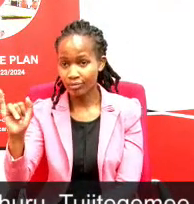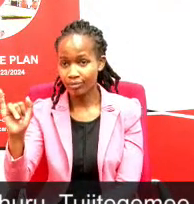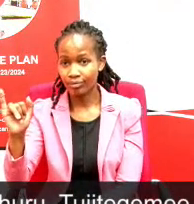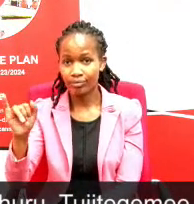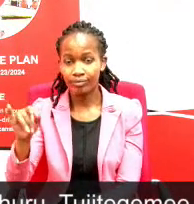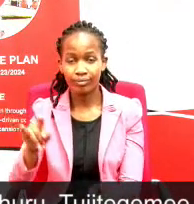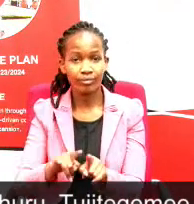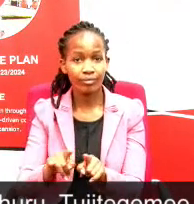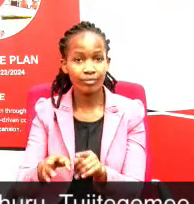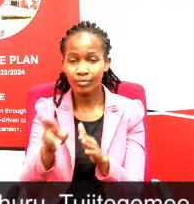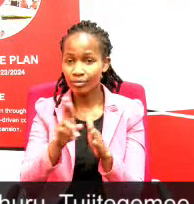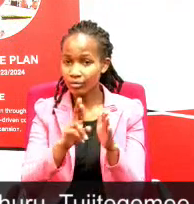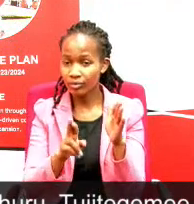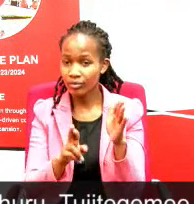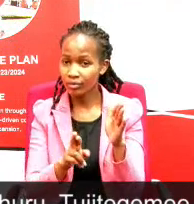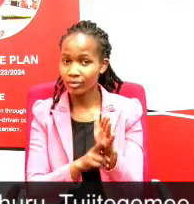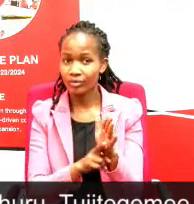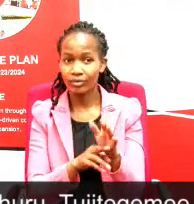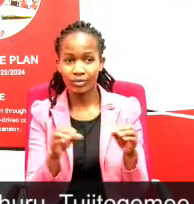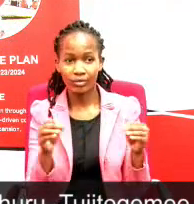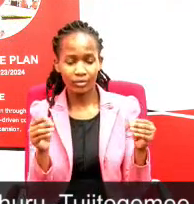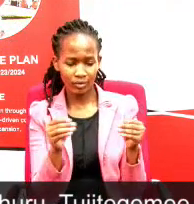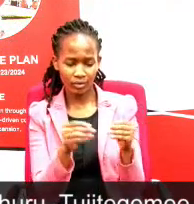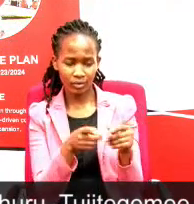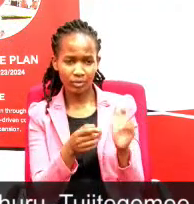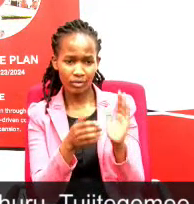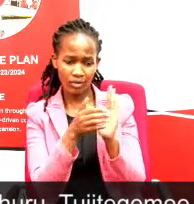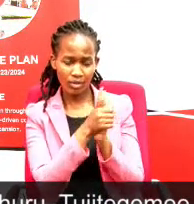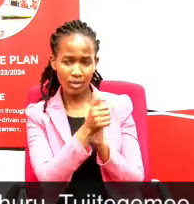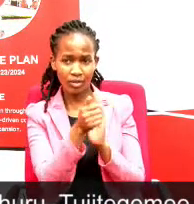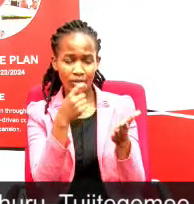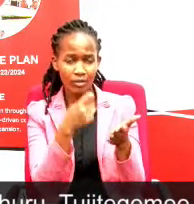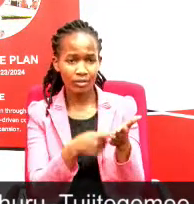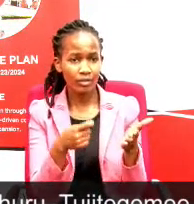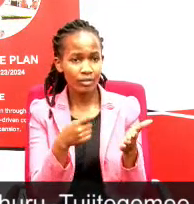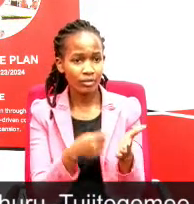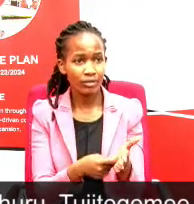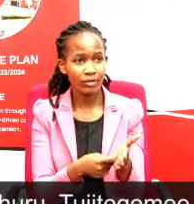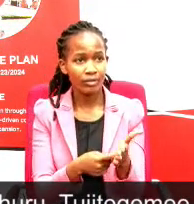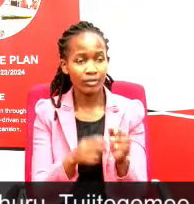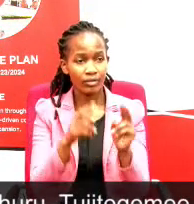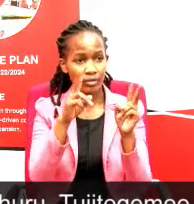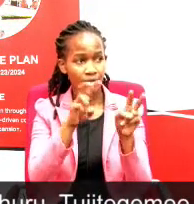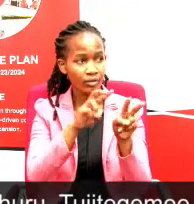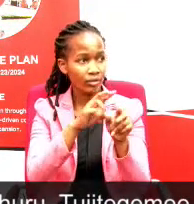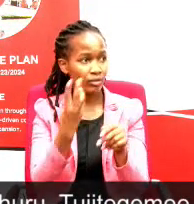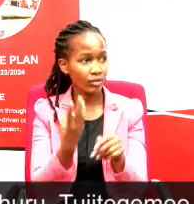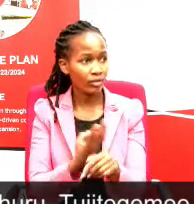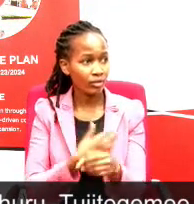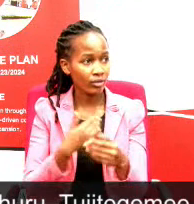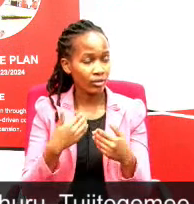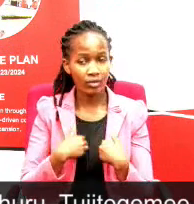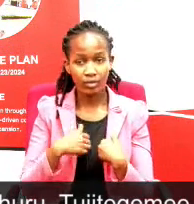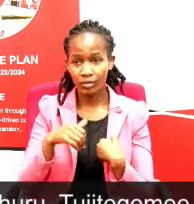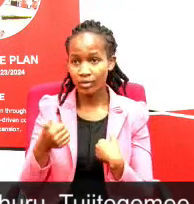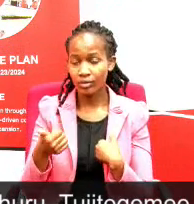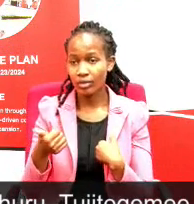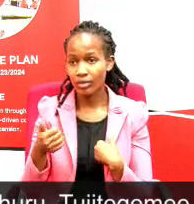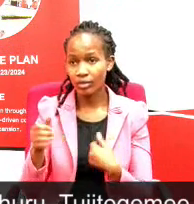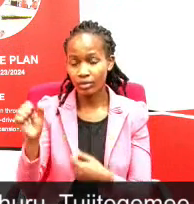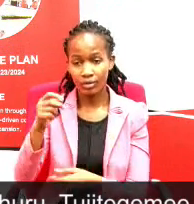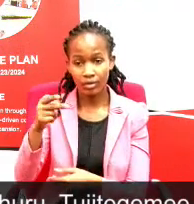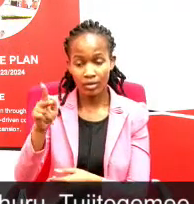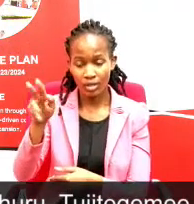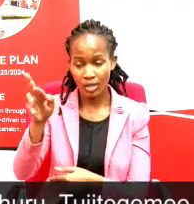Legal and Regulatory Committee, and expert in taxation matters. We have Shippers Council of